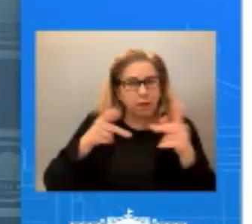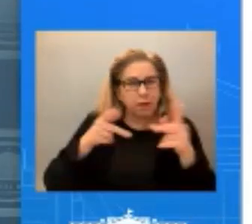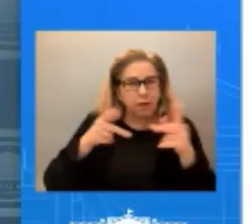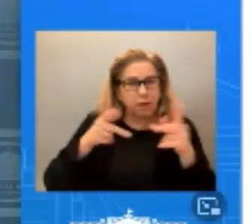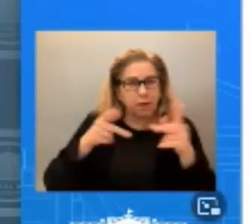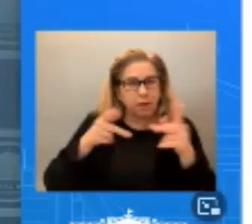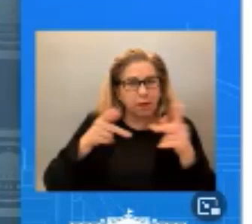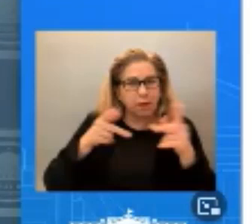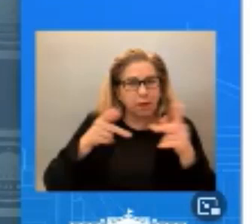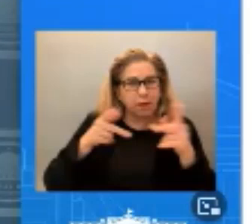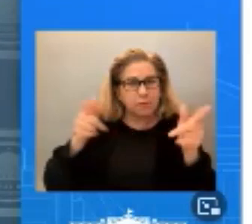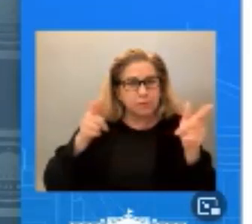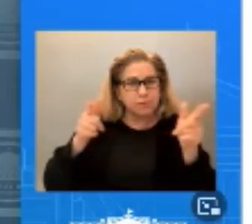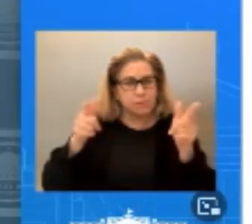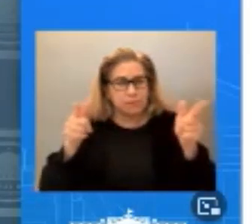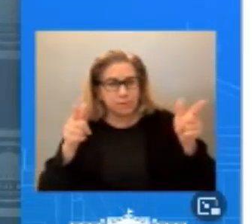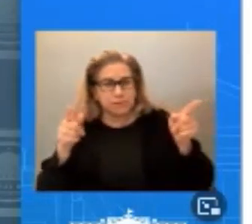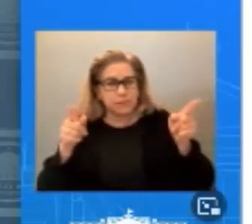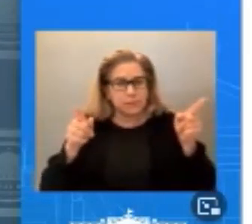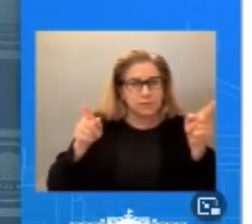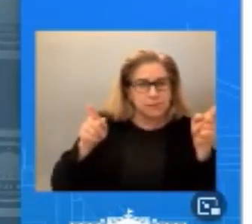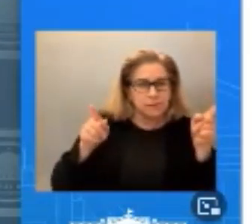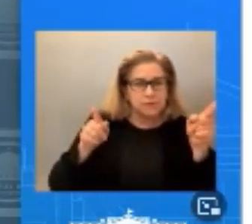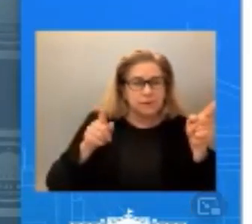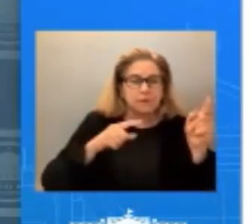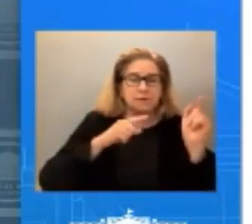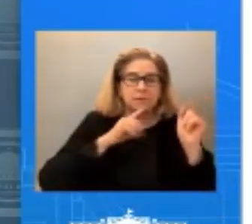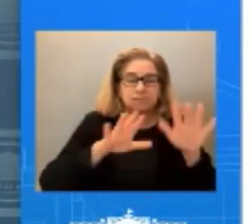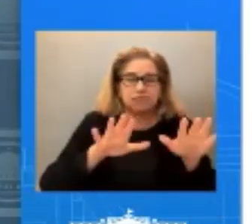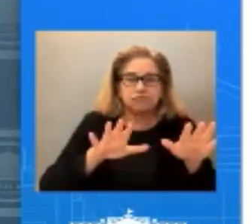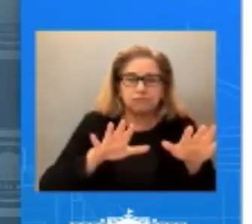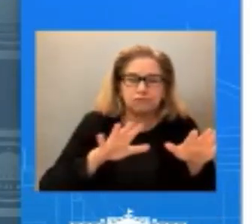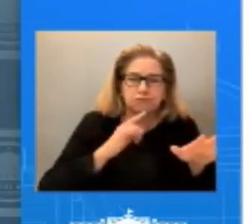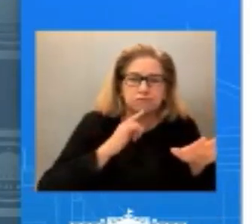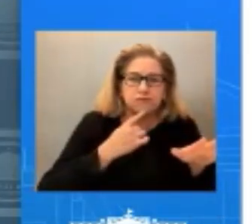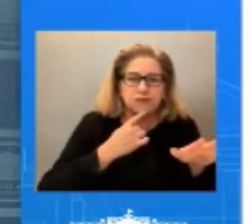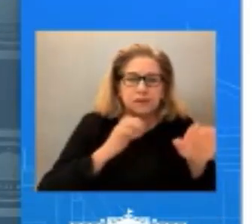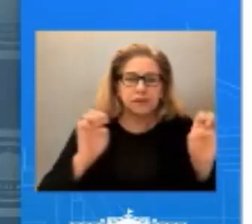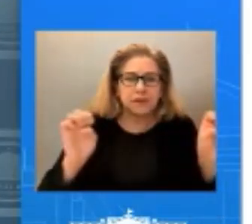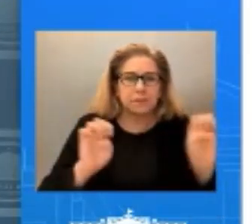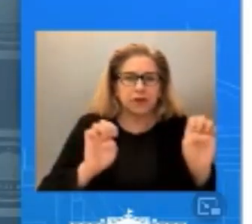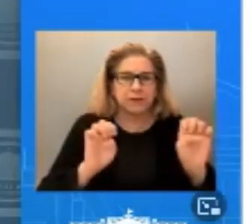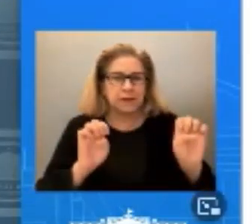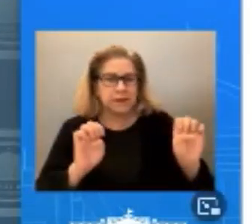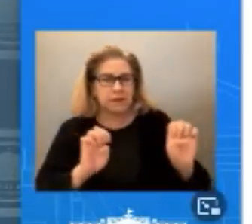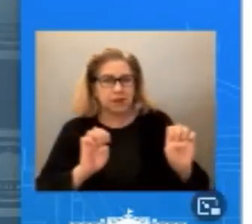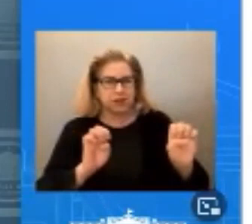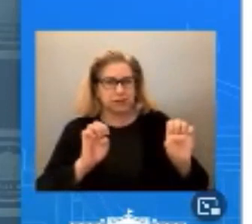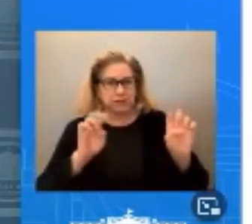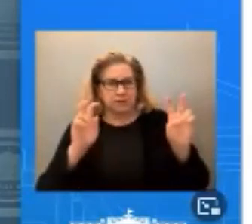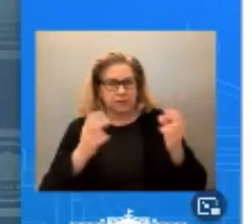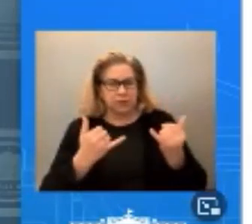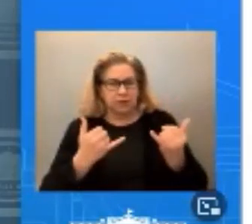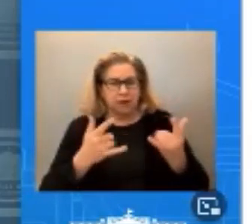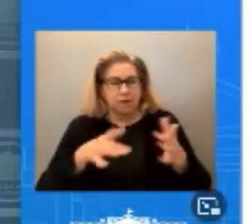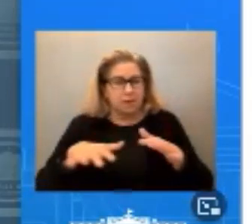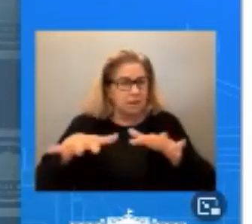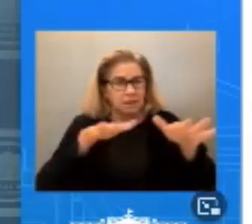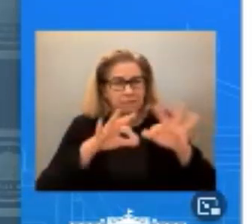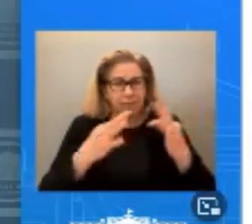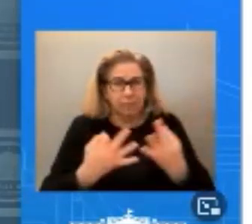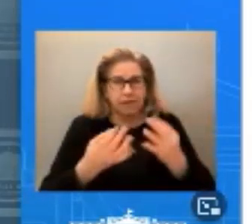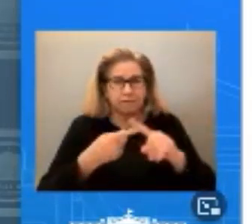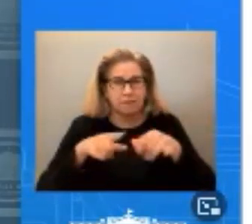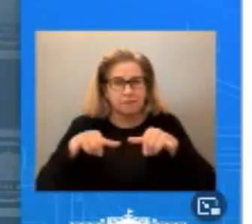All right, super fast. Their lives to gun violence. Over the last two decades, more school-age children have died from guns than on-duty police officer